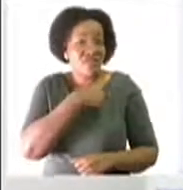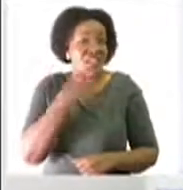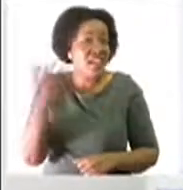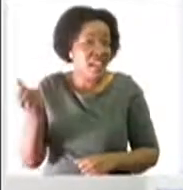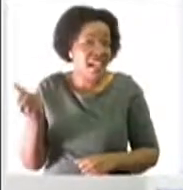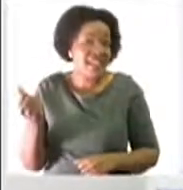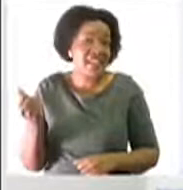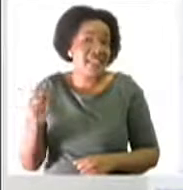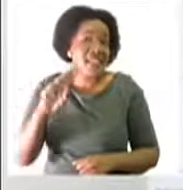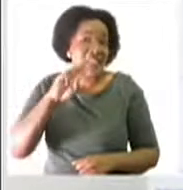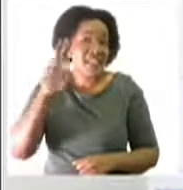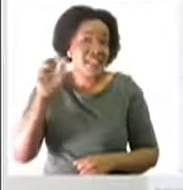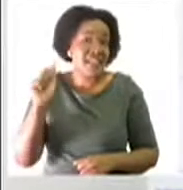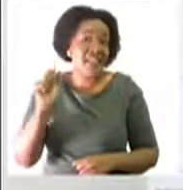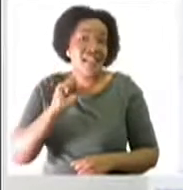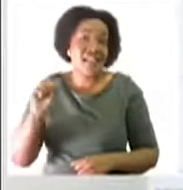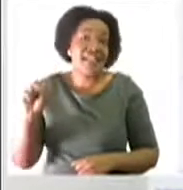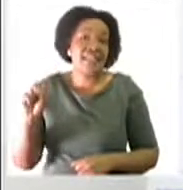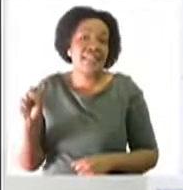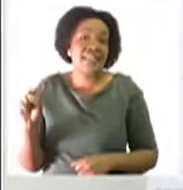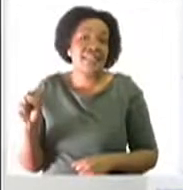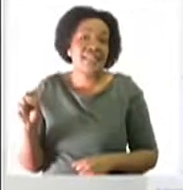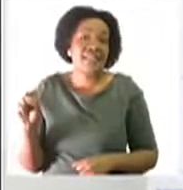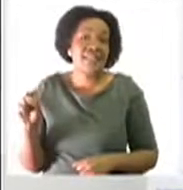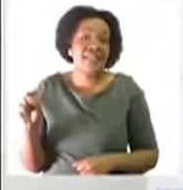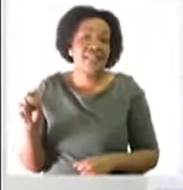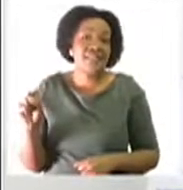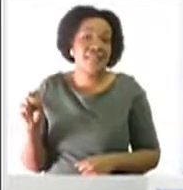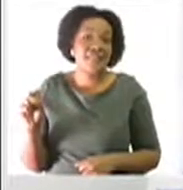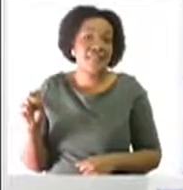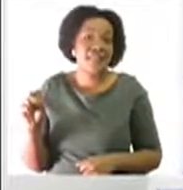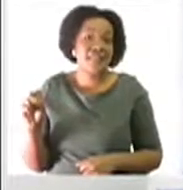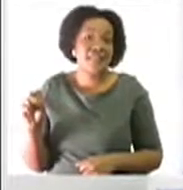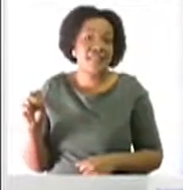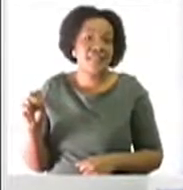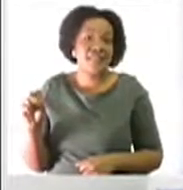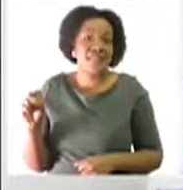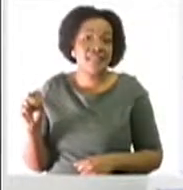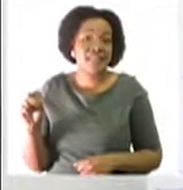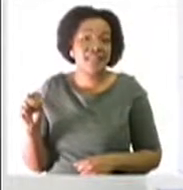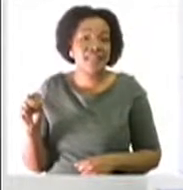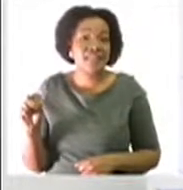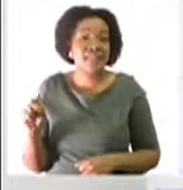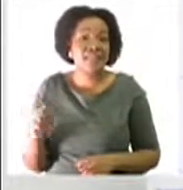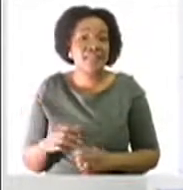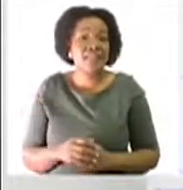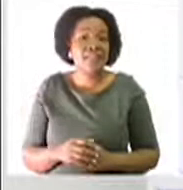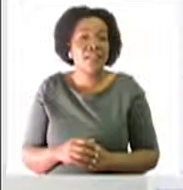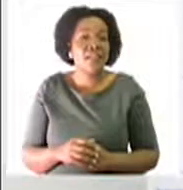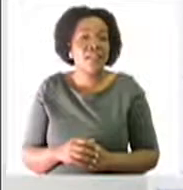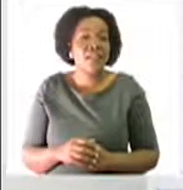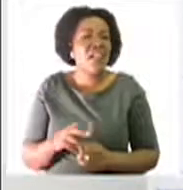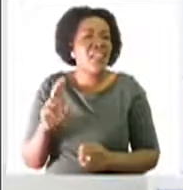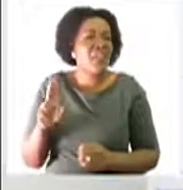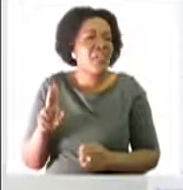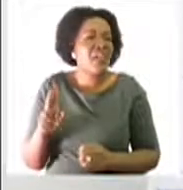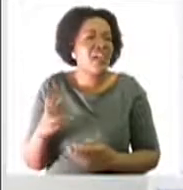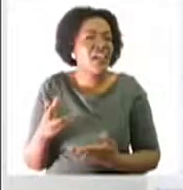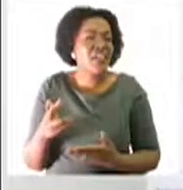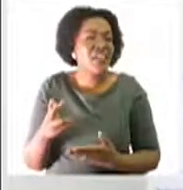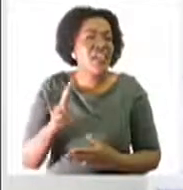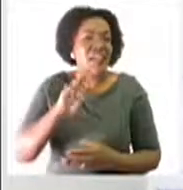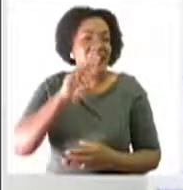has. Can you see how we can use the words have or has? Then we have the word